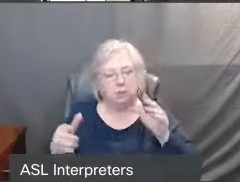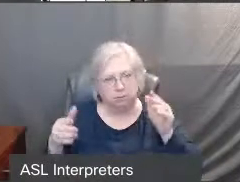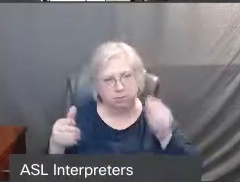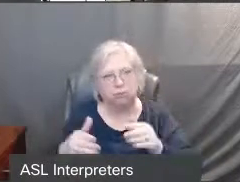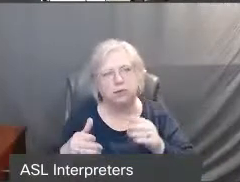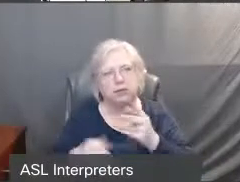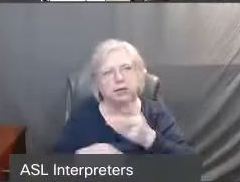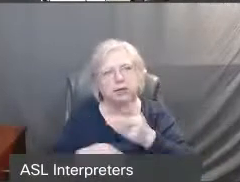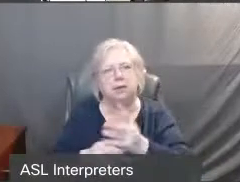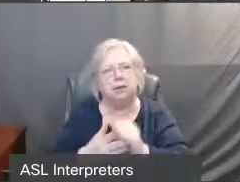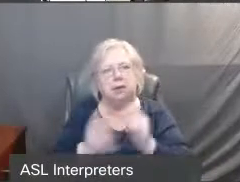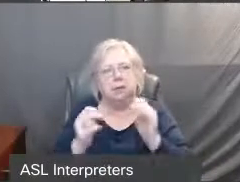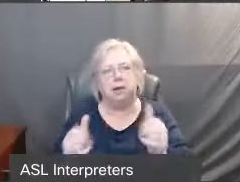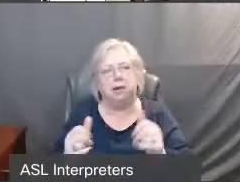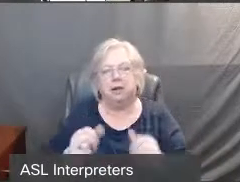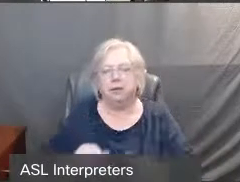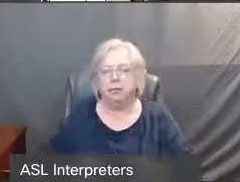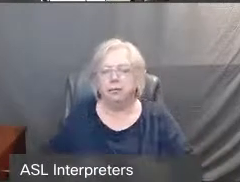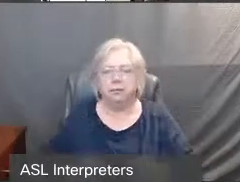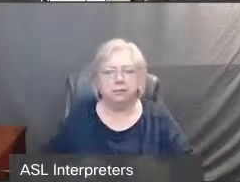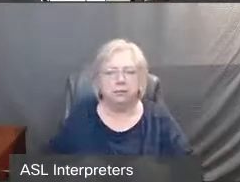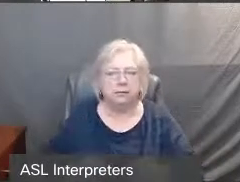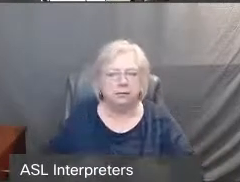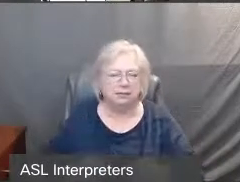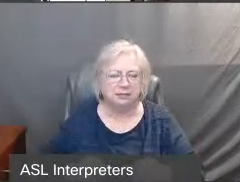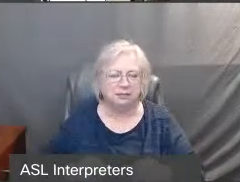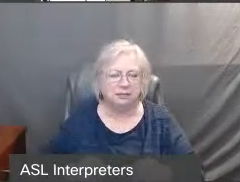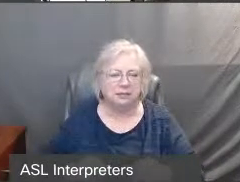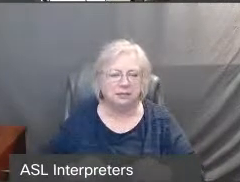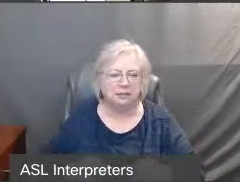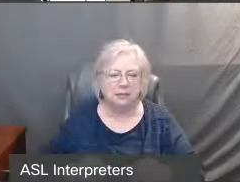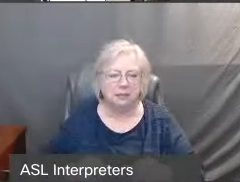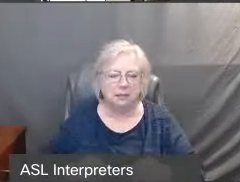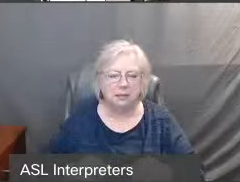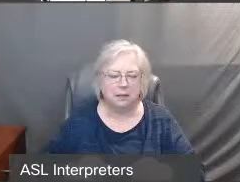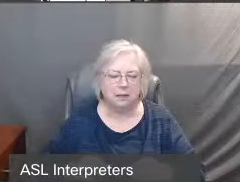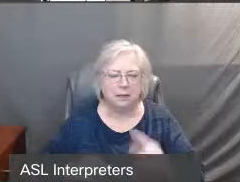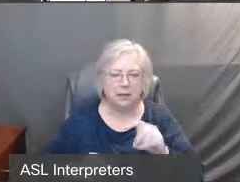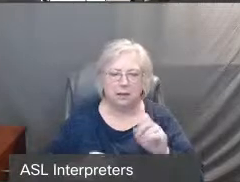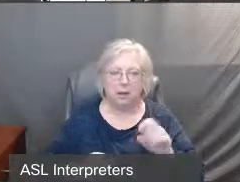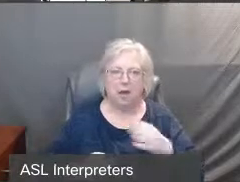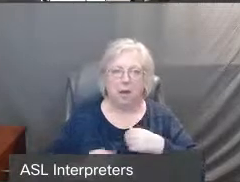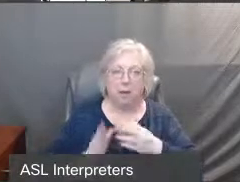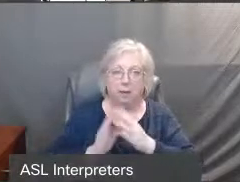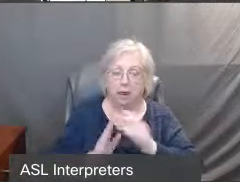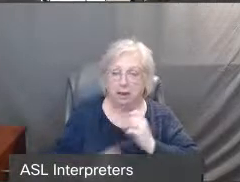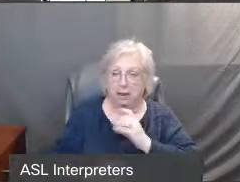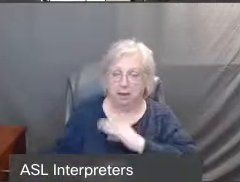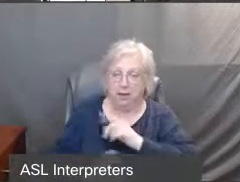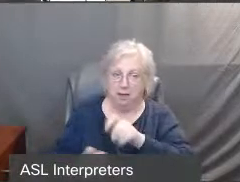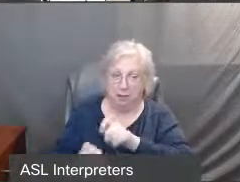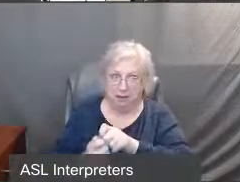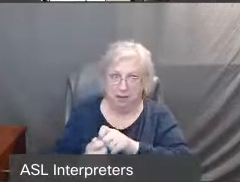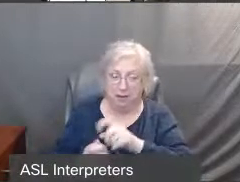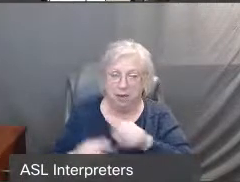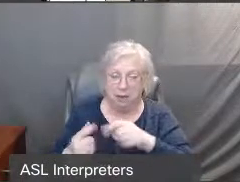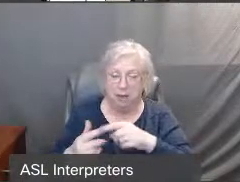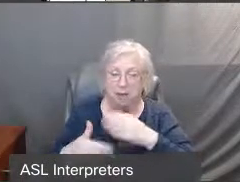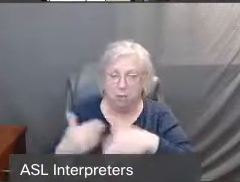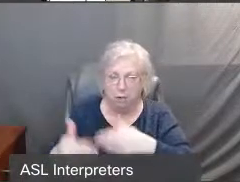immediately. Staff, I was asking staff specifically sort of what the process is